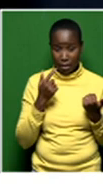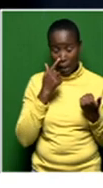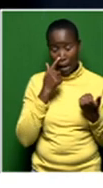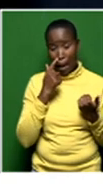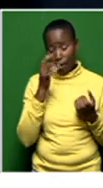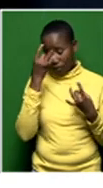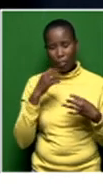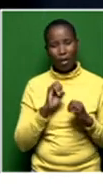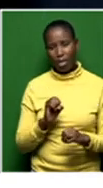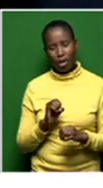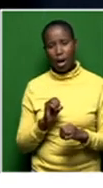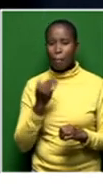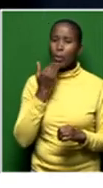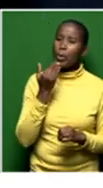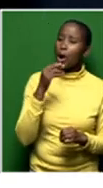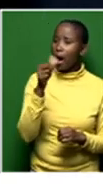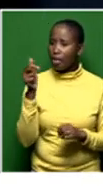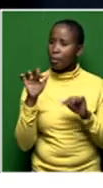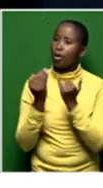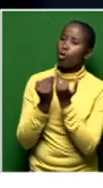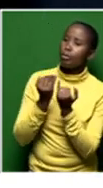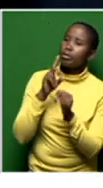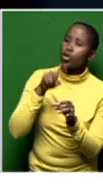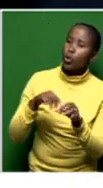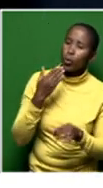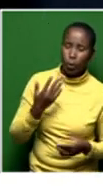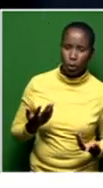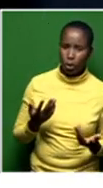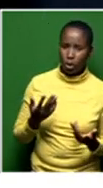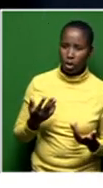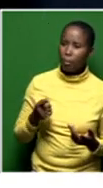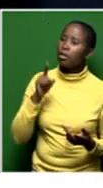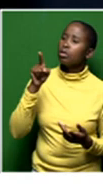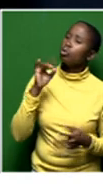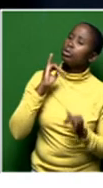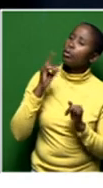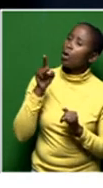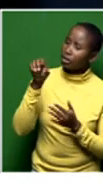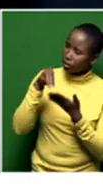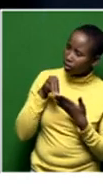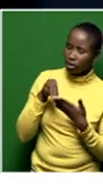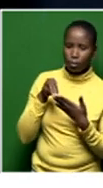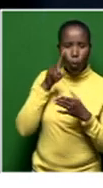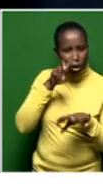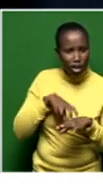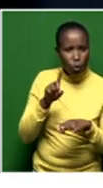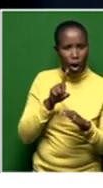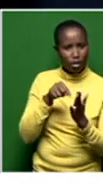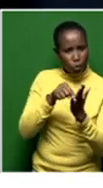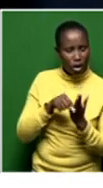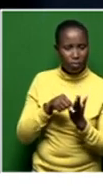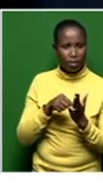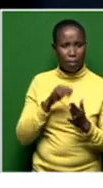other possible bidders for this deal, what were they bringing to the table, what are the requirements. This is not